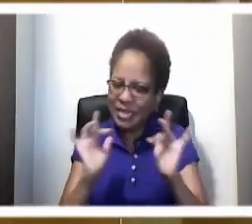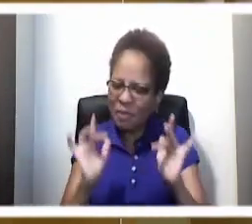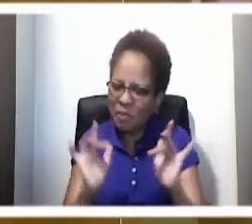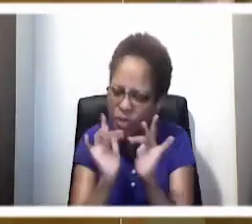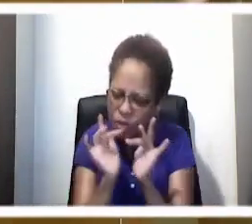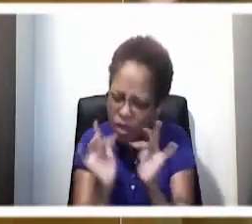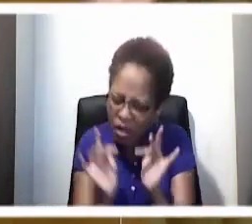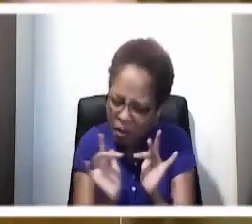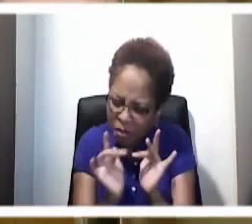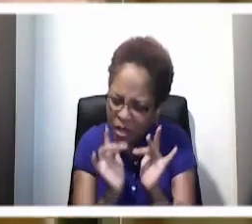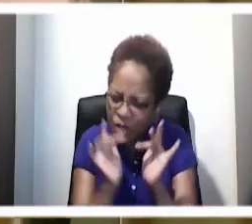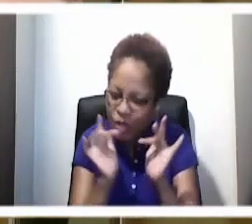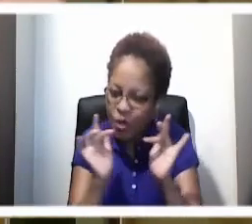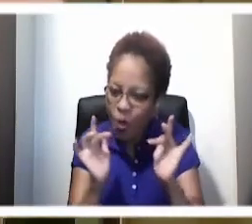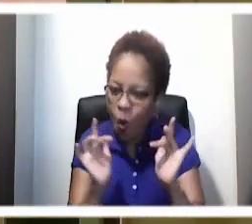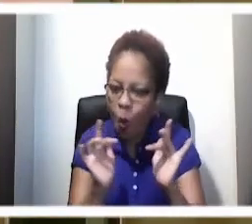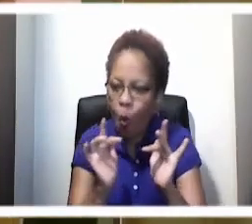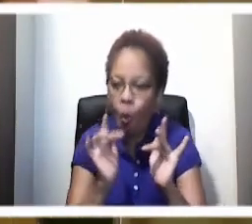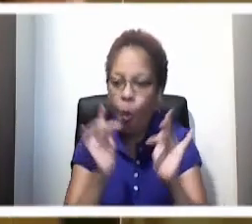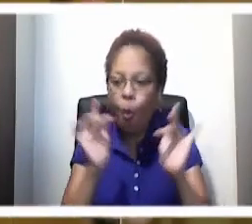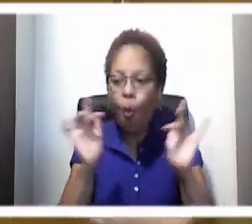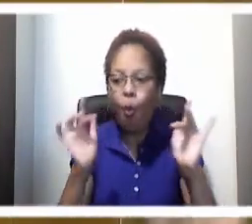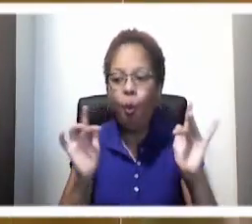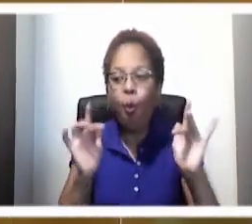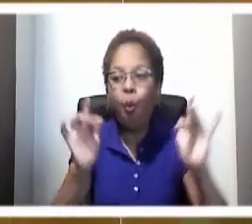so large.